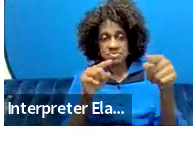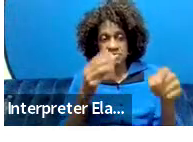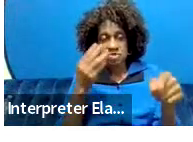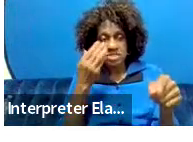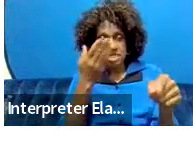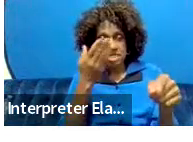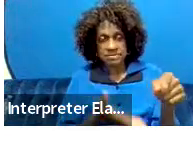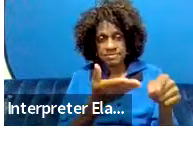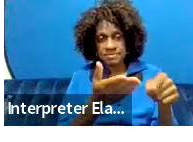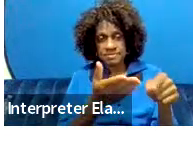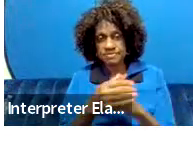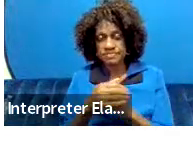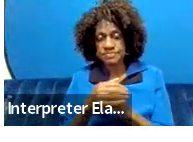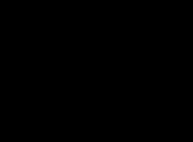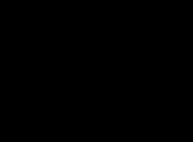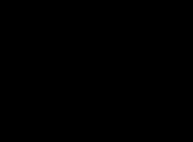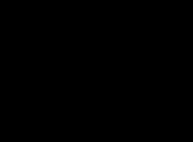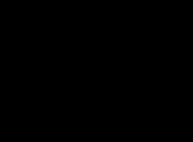webinars@adaconferences.org.